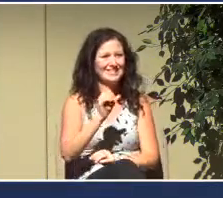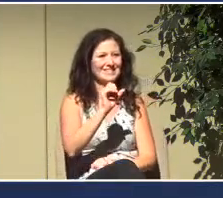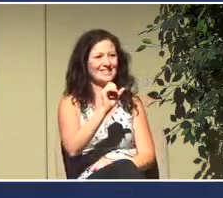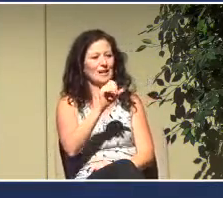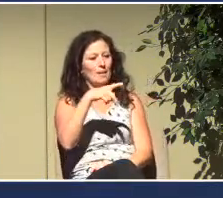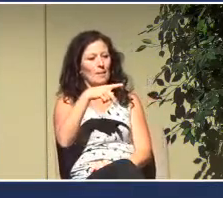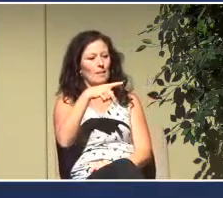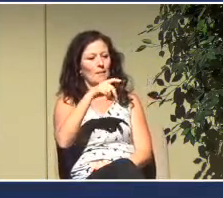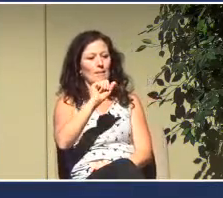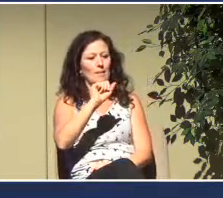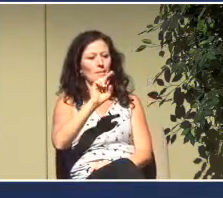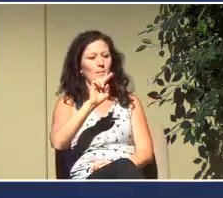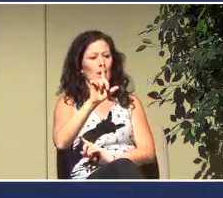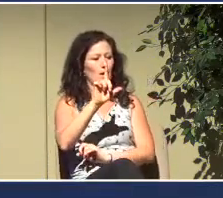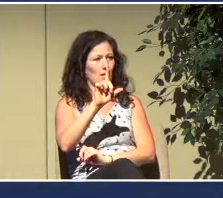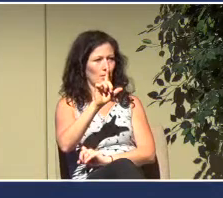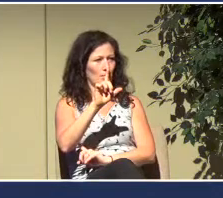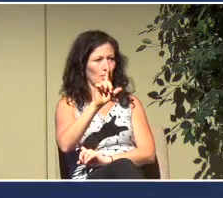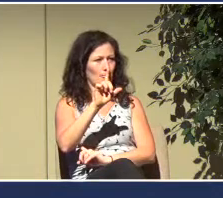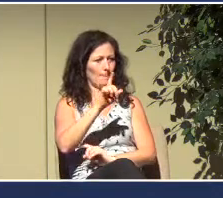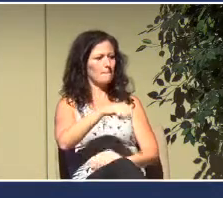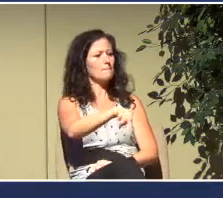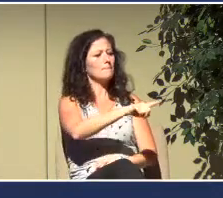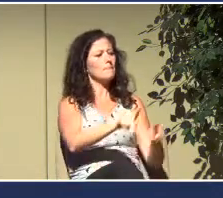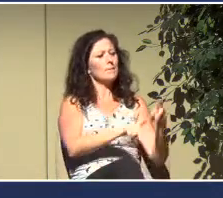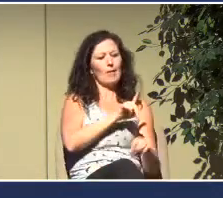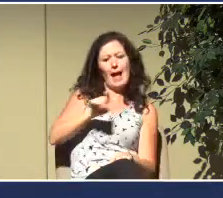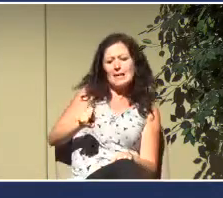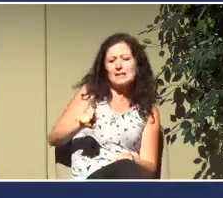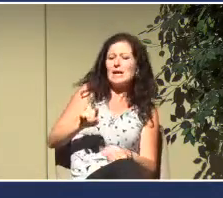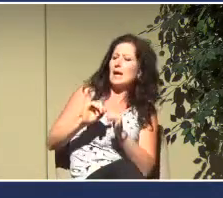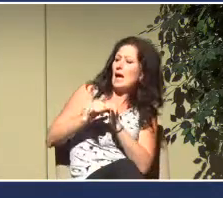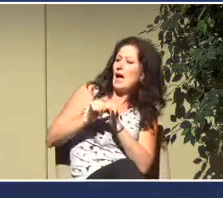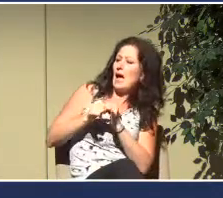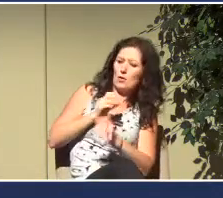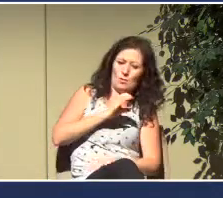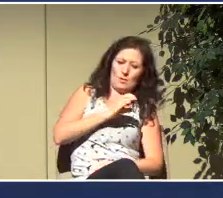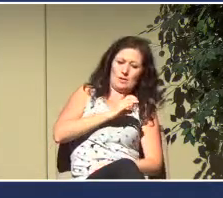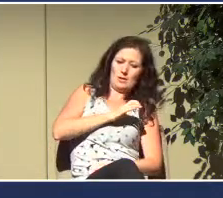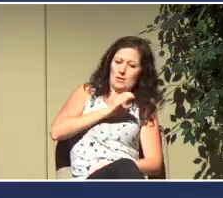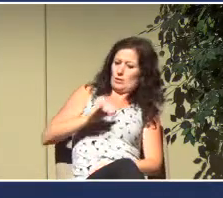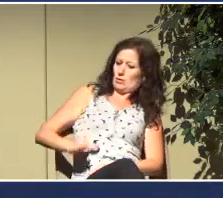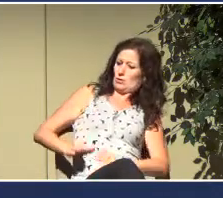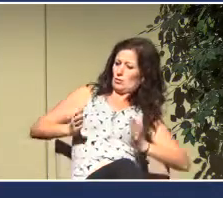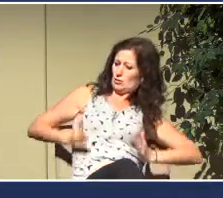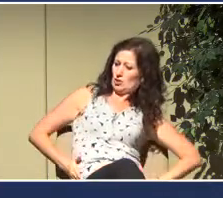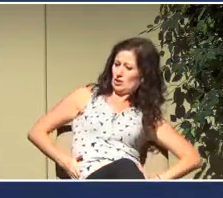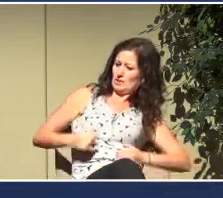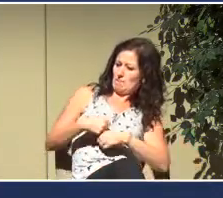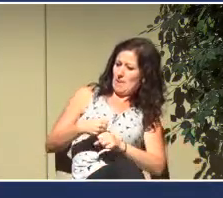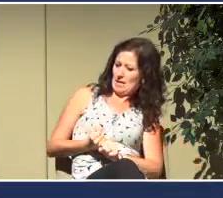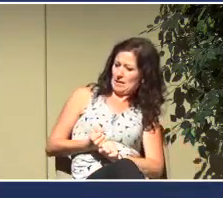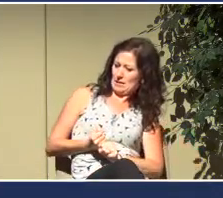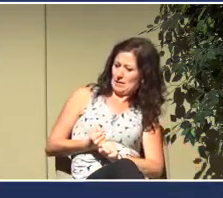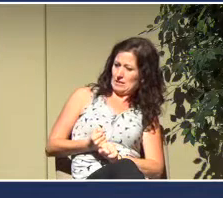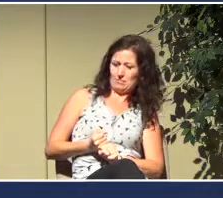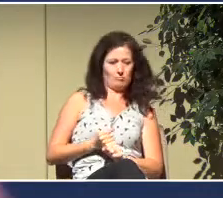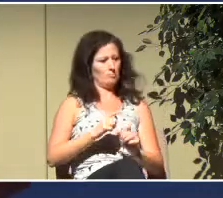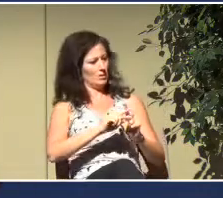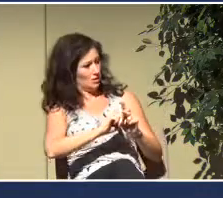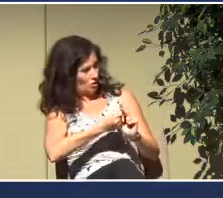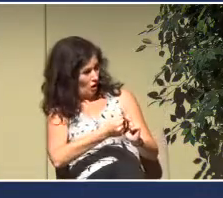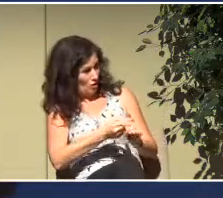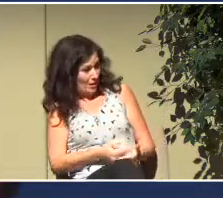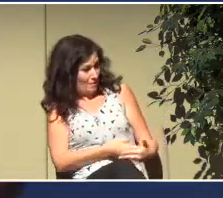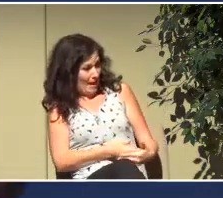Romans, how do saints get made? And he says, they all start out as spiritual babies. The question is, are you buying it?